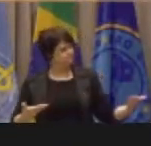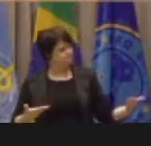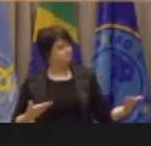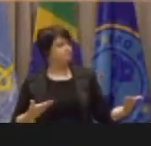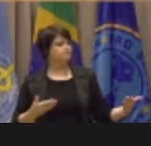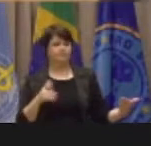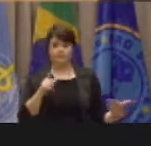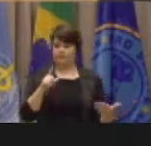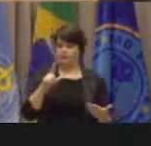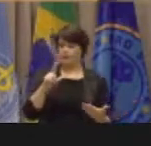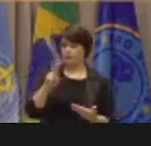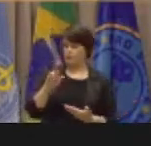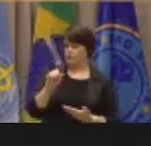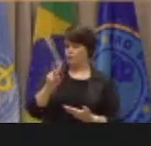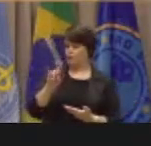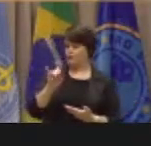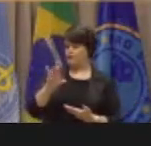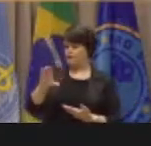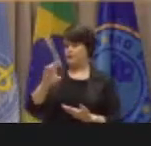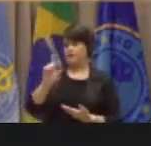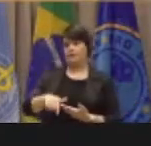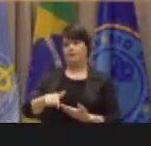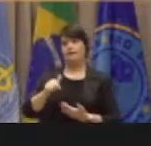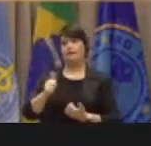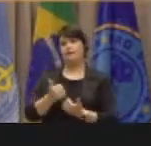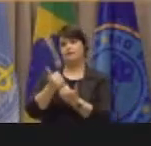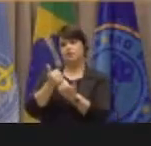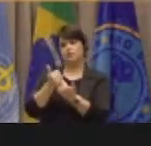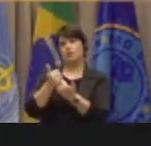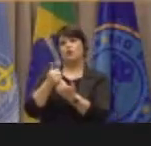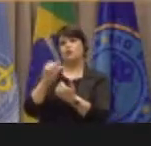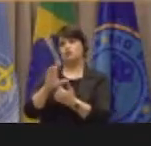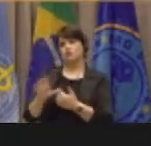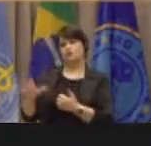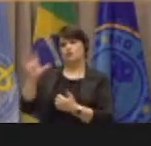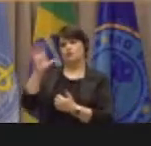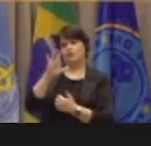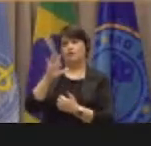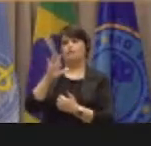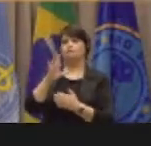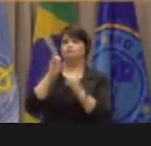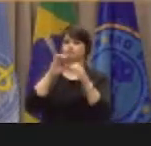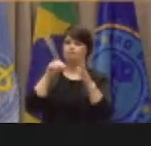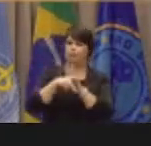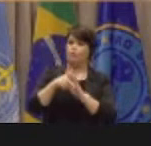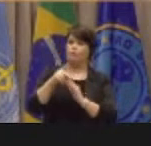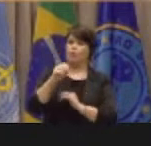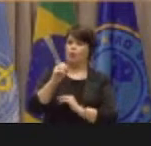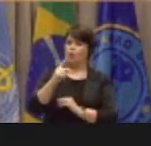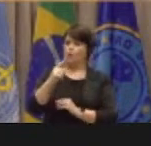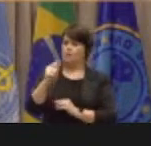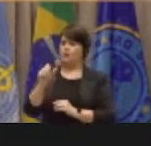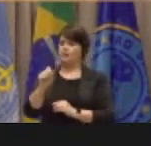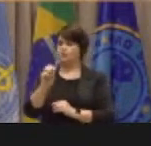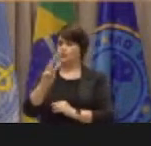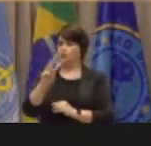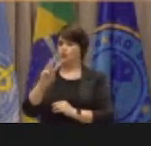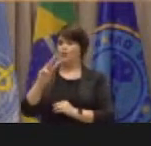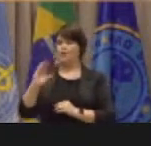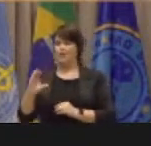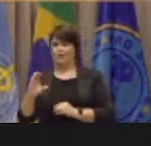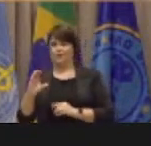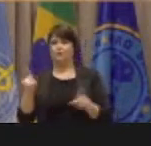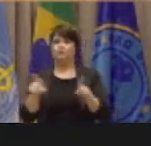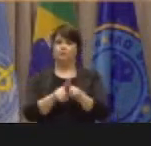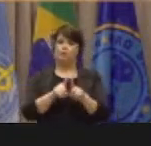They are sitting at the table. Ludovic Reves, he's the Regional Advisor, Evidence and Intelligence for